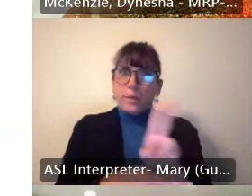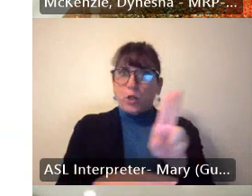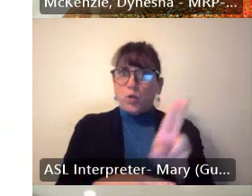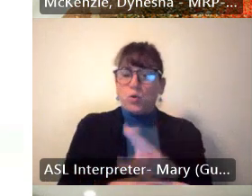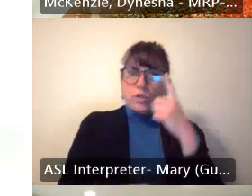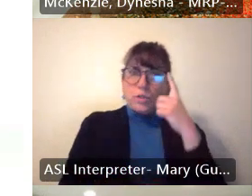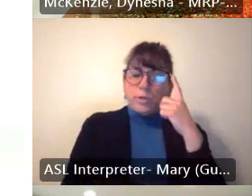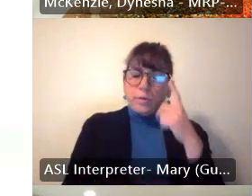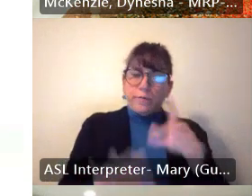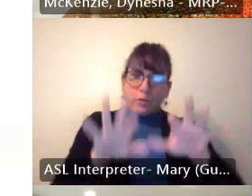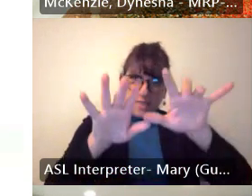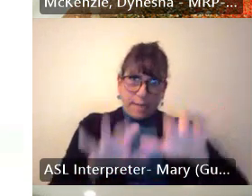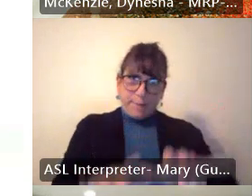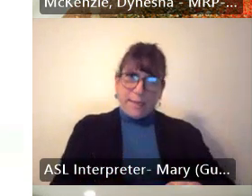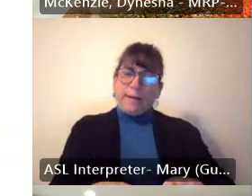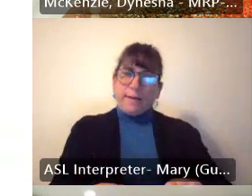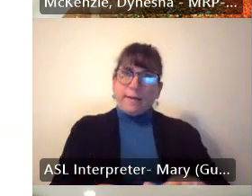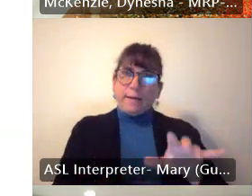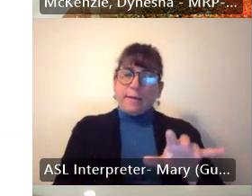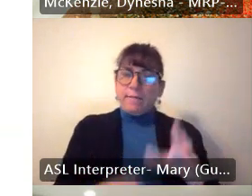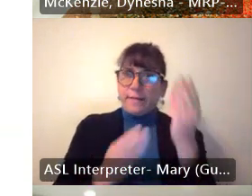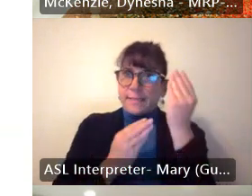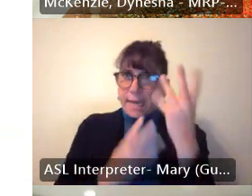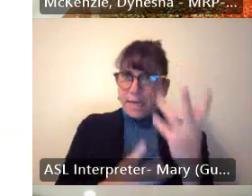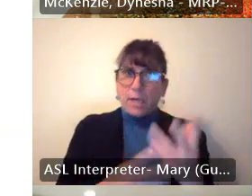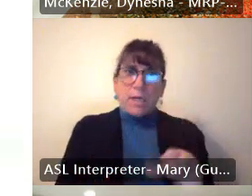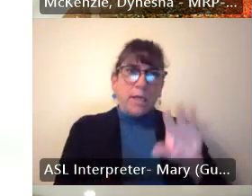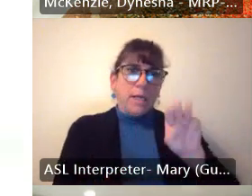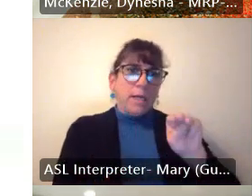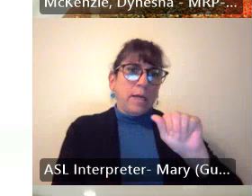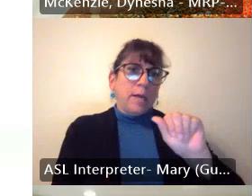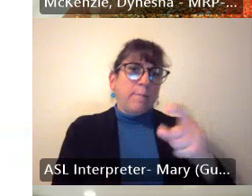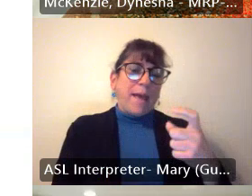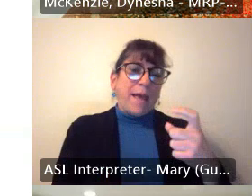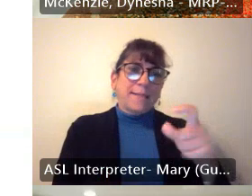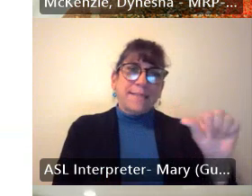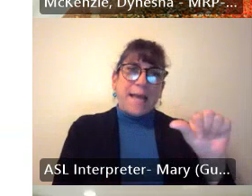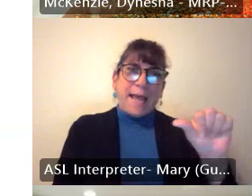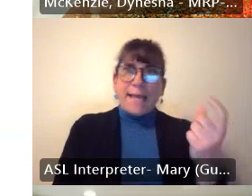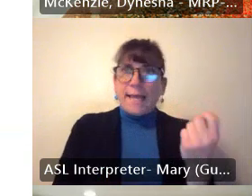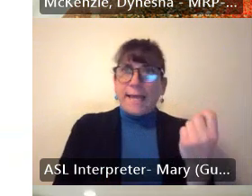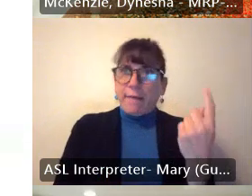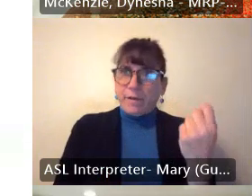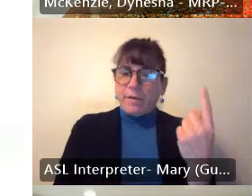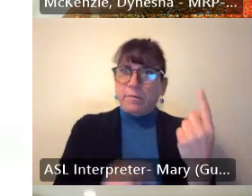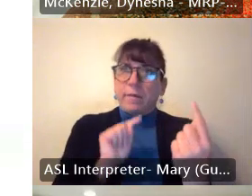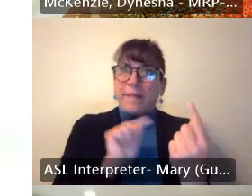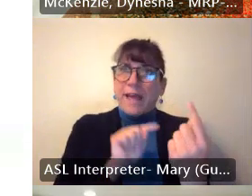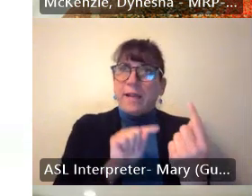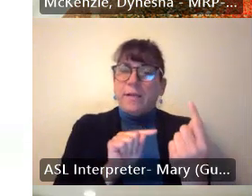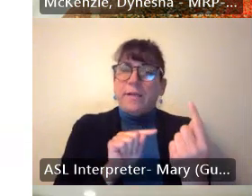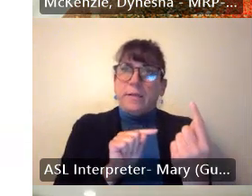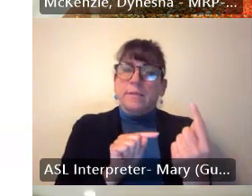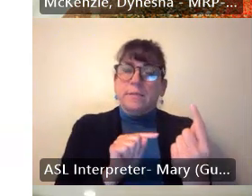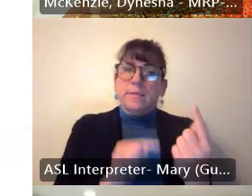for inputting the data. So Max A-11 is what is the